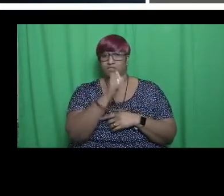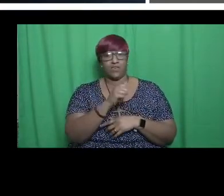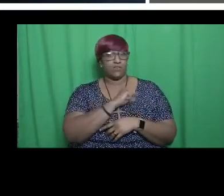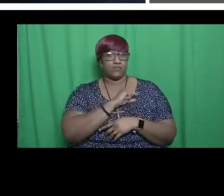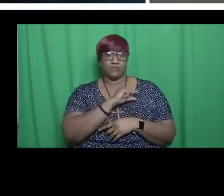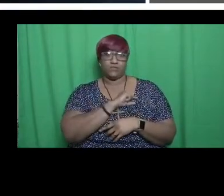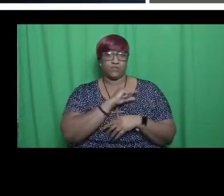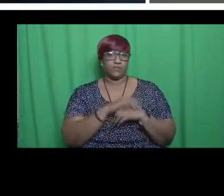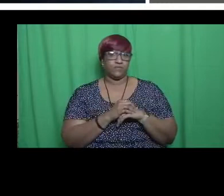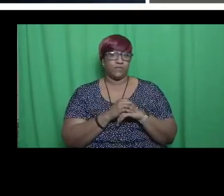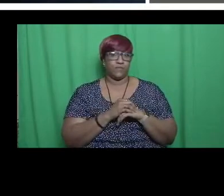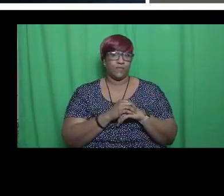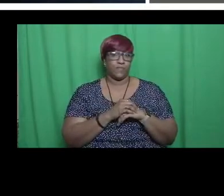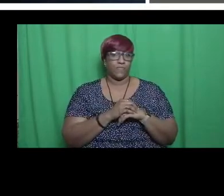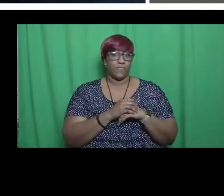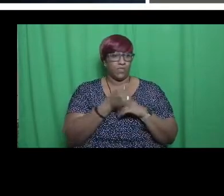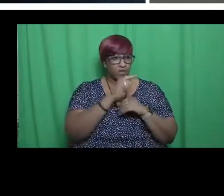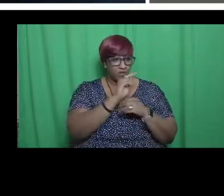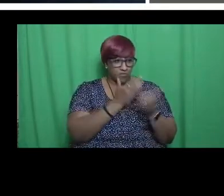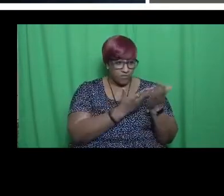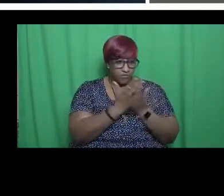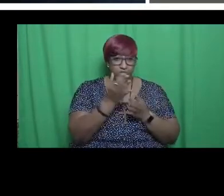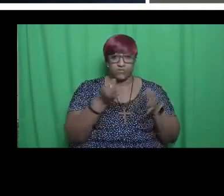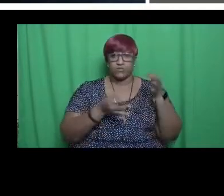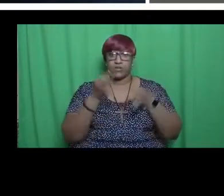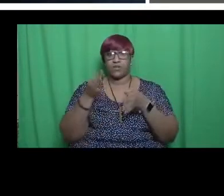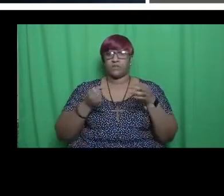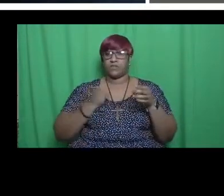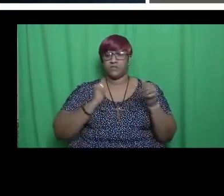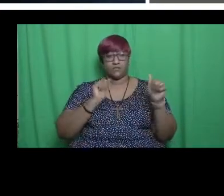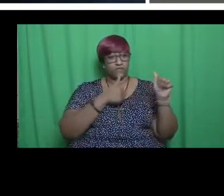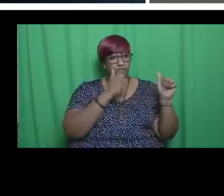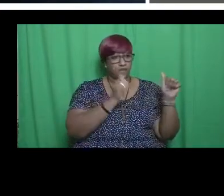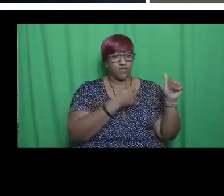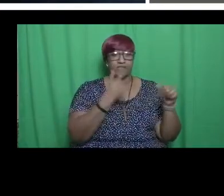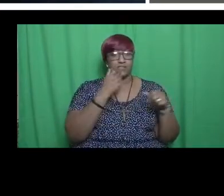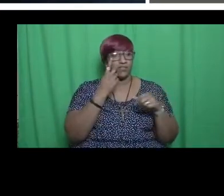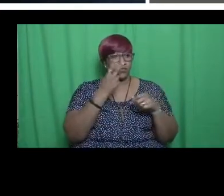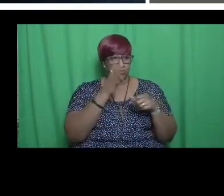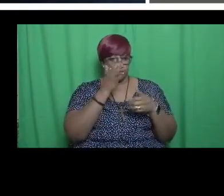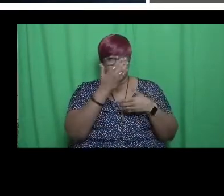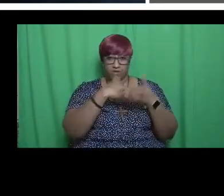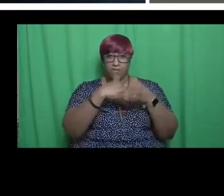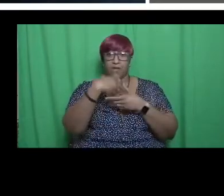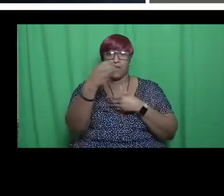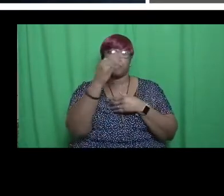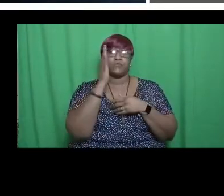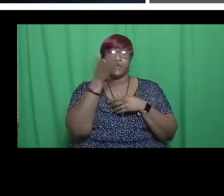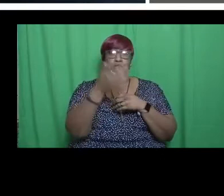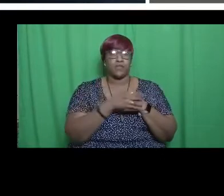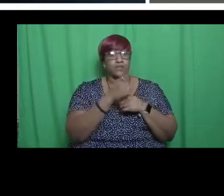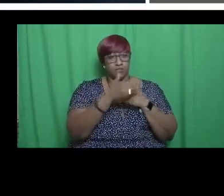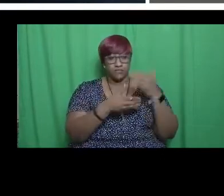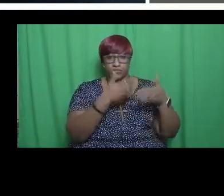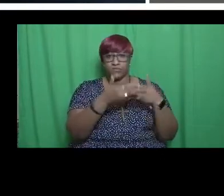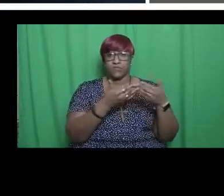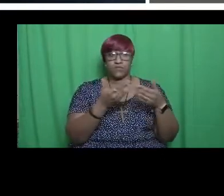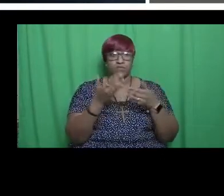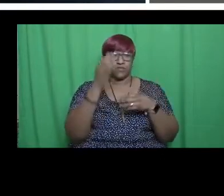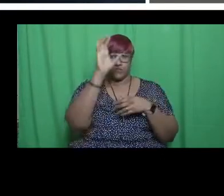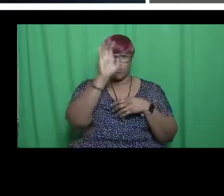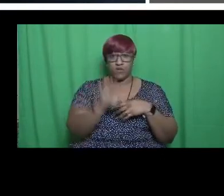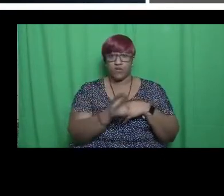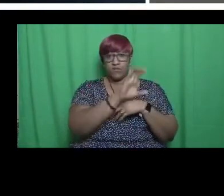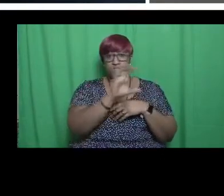guilty. As he went through those trials, his disciples were looking. He's going to come out of this. But then as he hit that cross